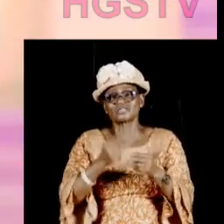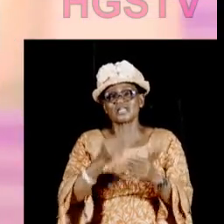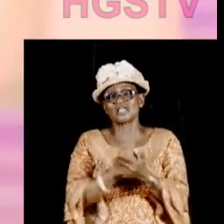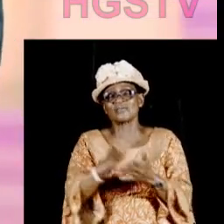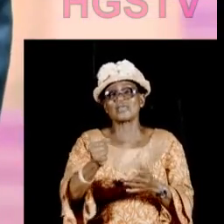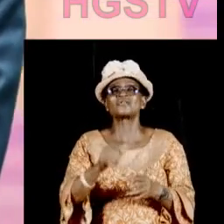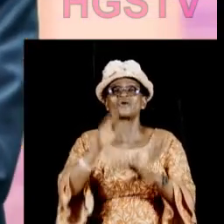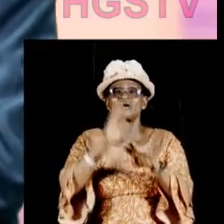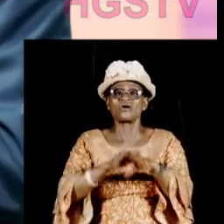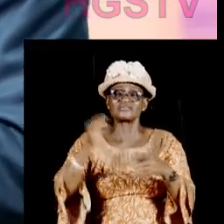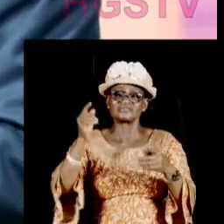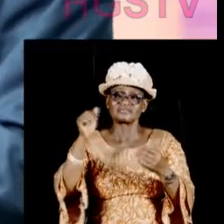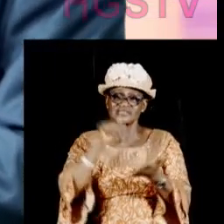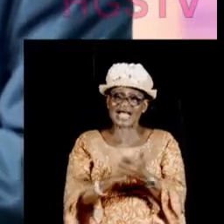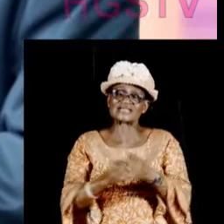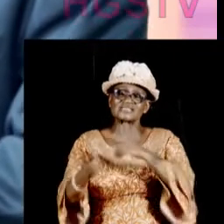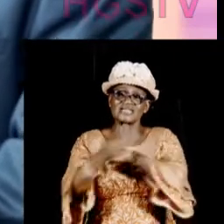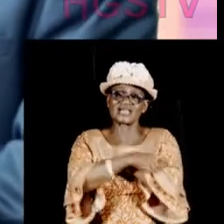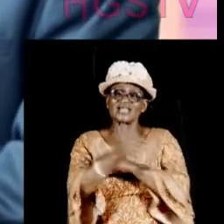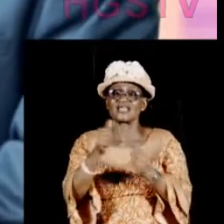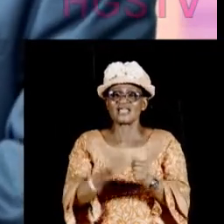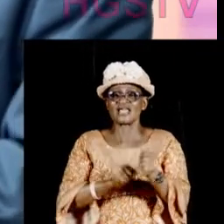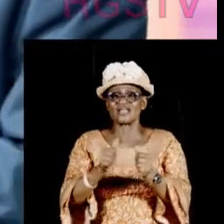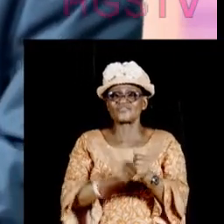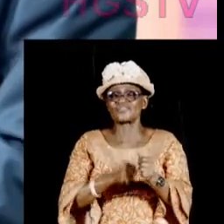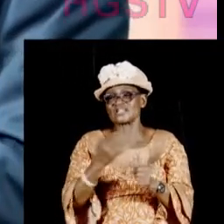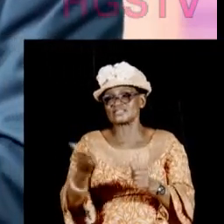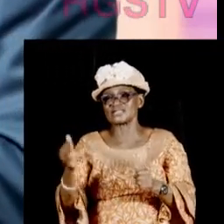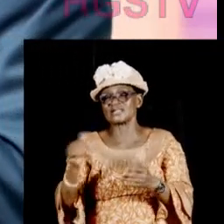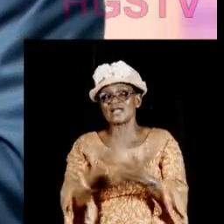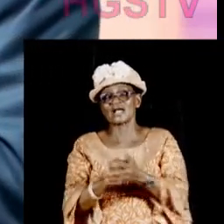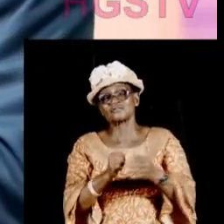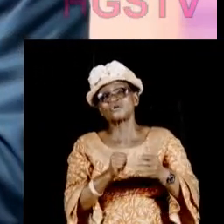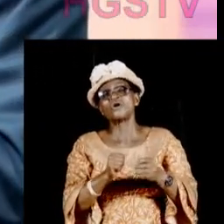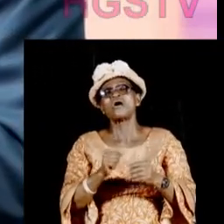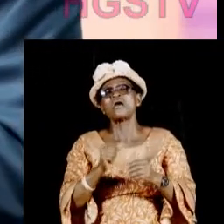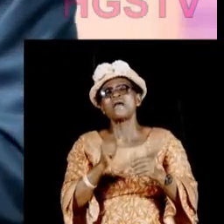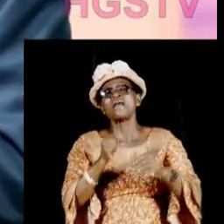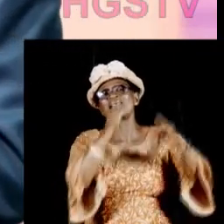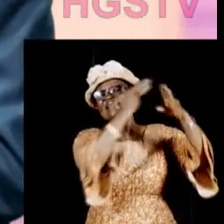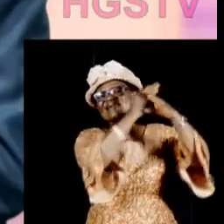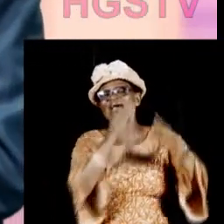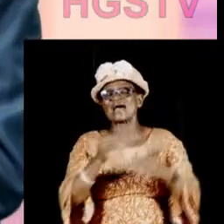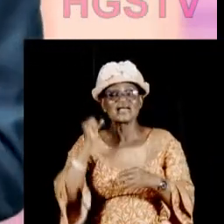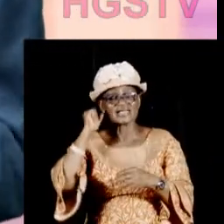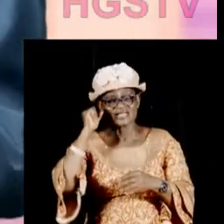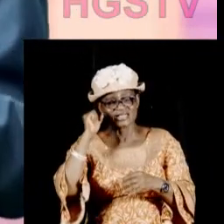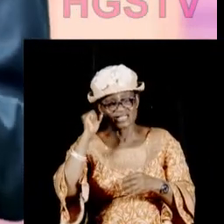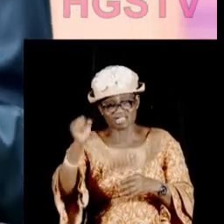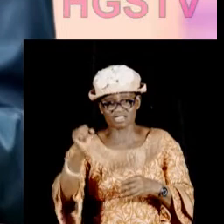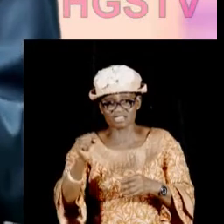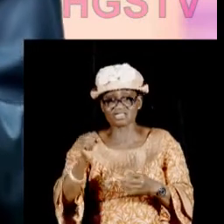On that day, everything that caused obstacle to his way of glory was removed. Whatever